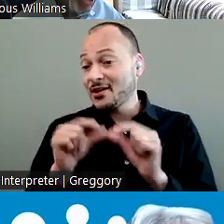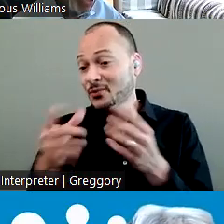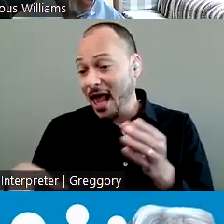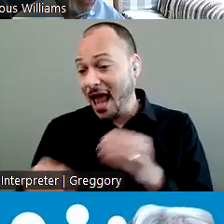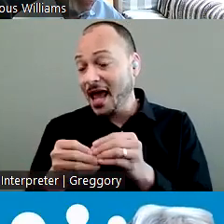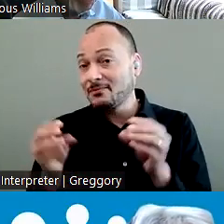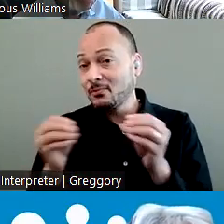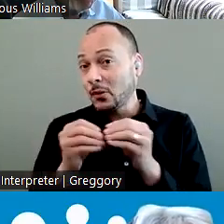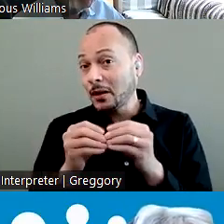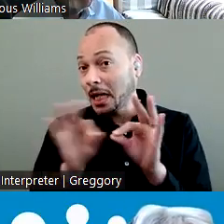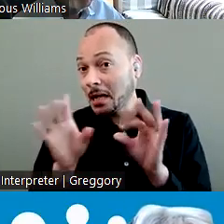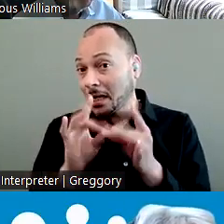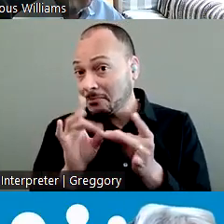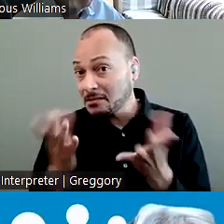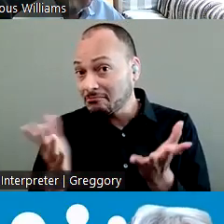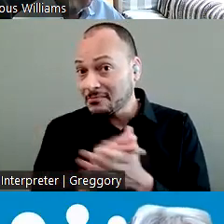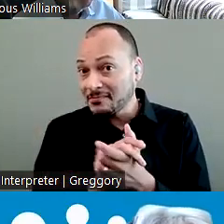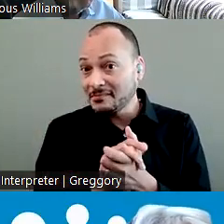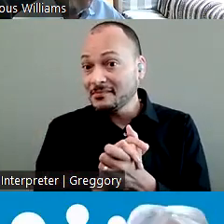other headlines?